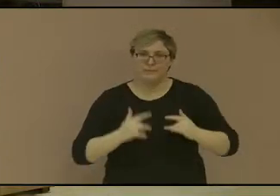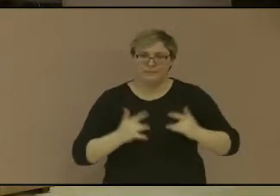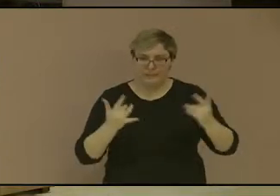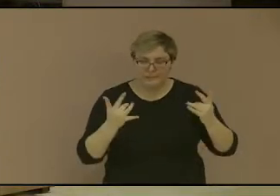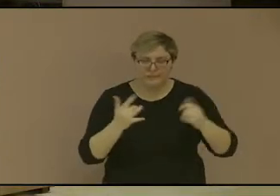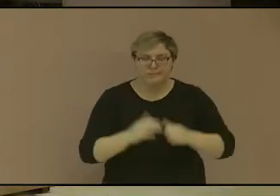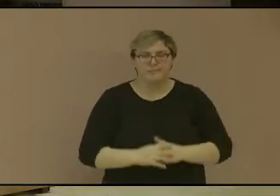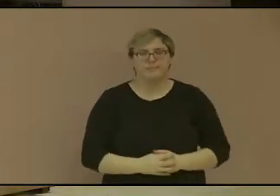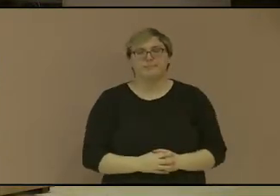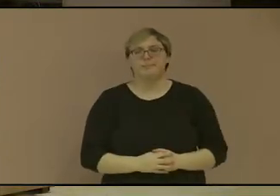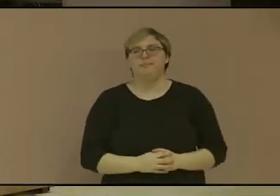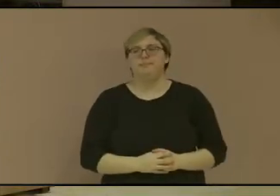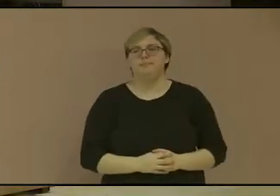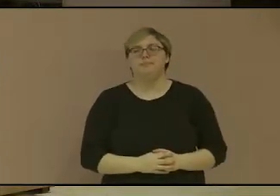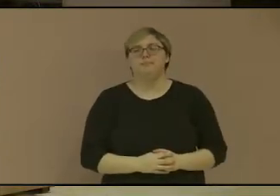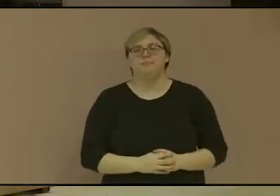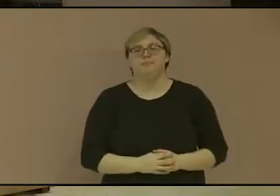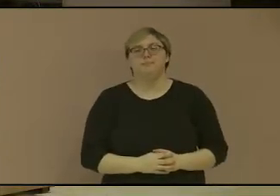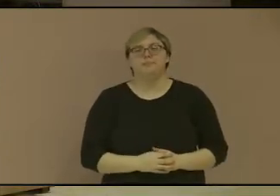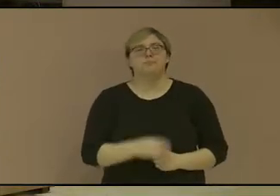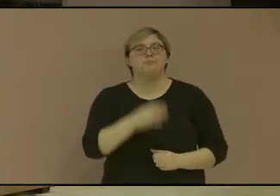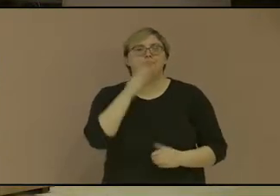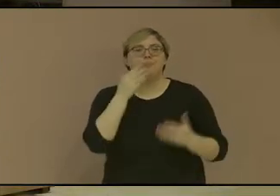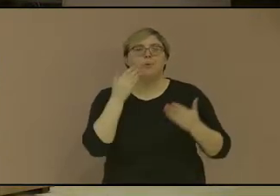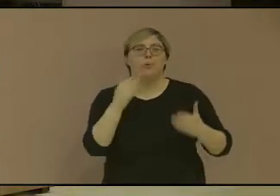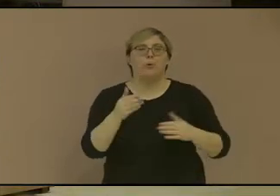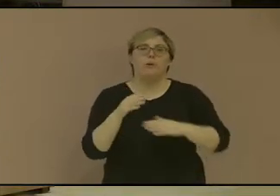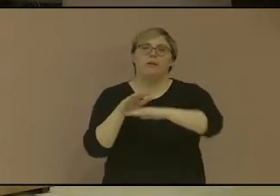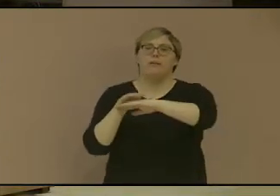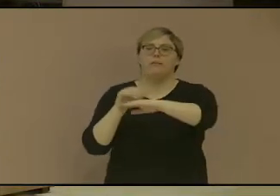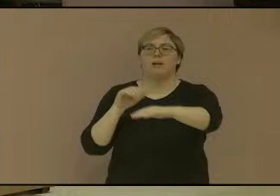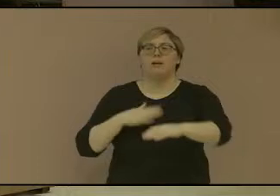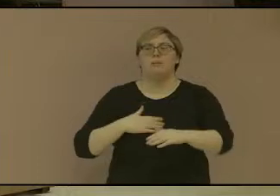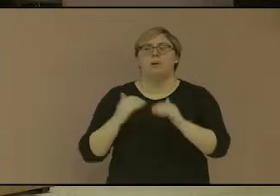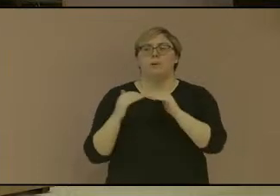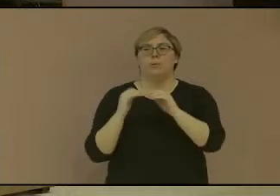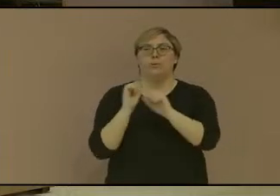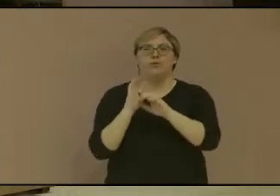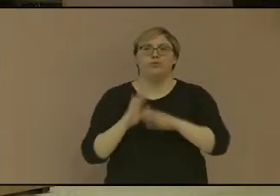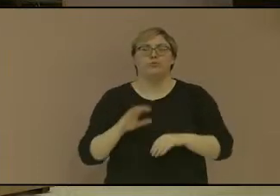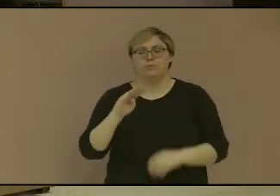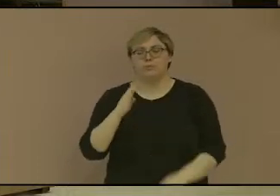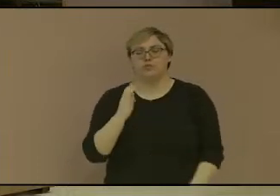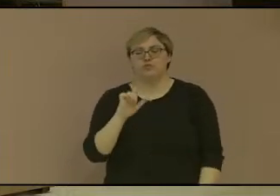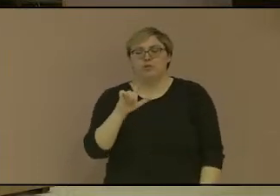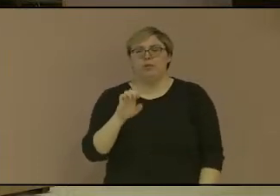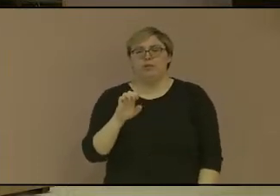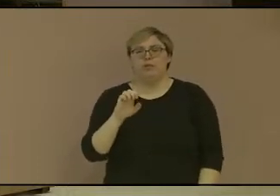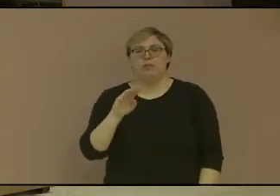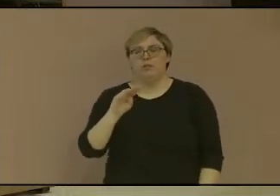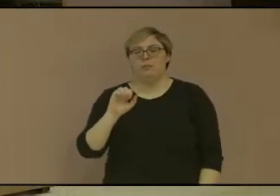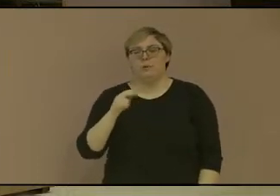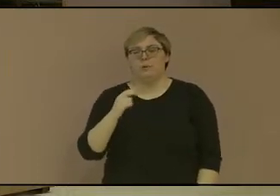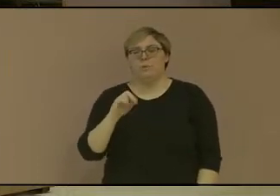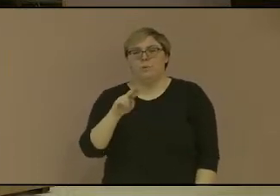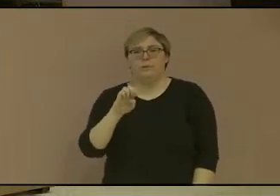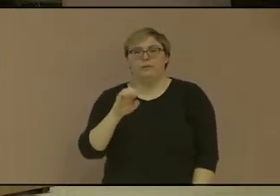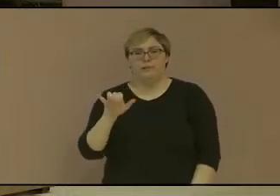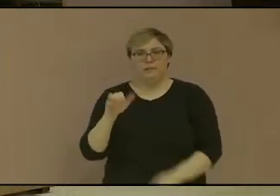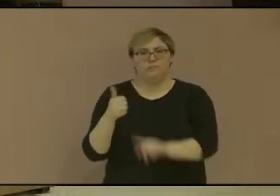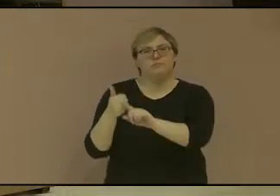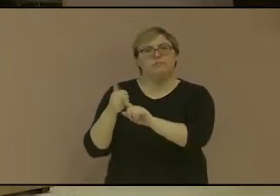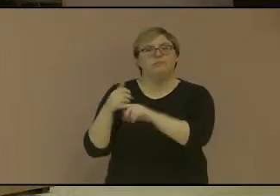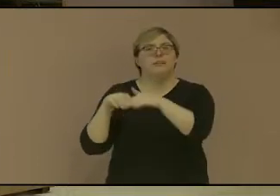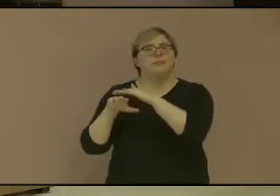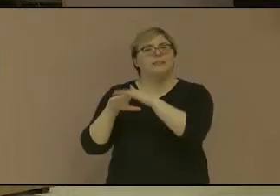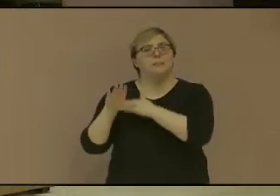for that, I would like to invite my colleague, Michelle Mahoney, who is King's Accessibility Officer. And Michelle